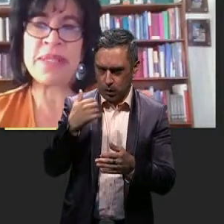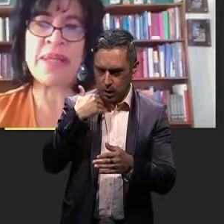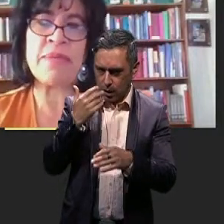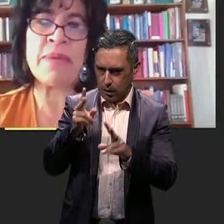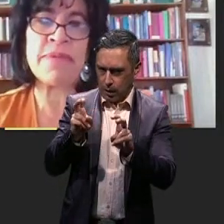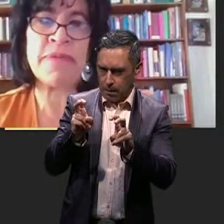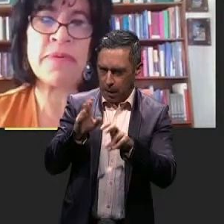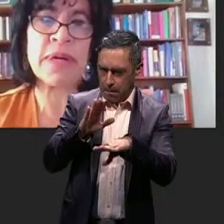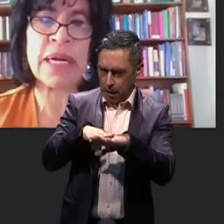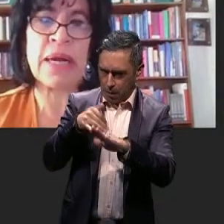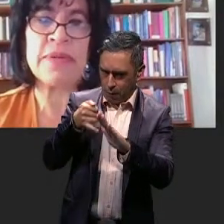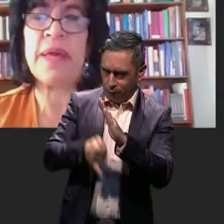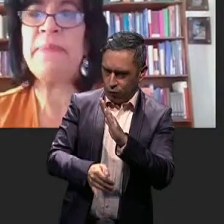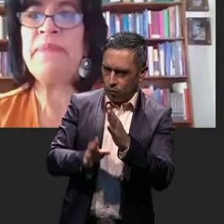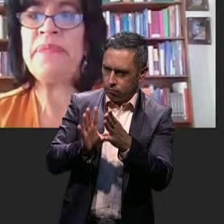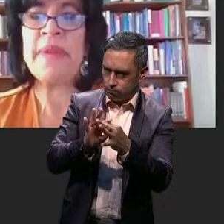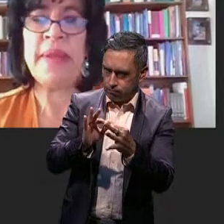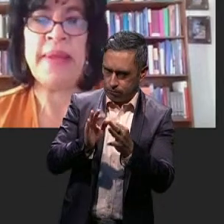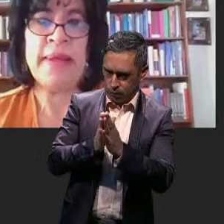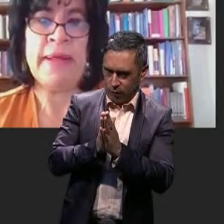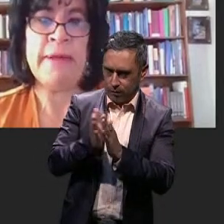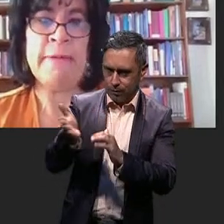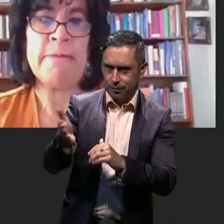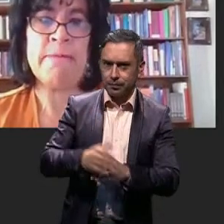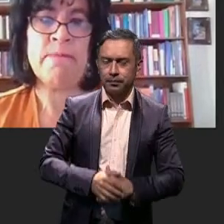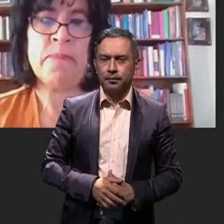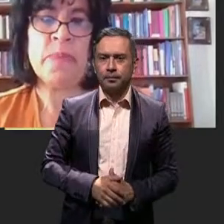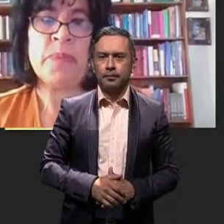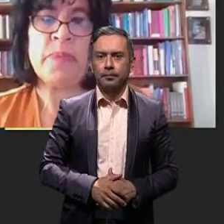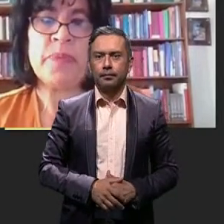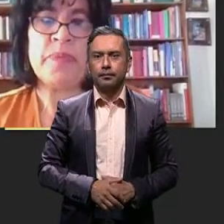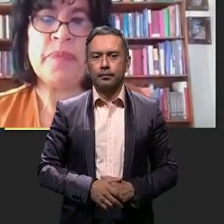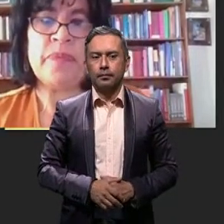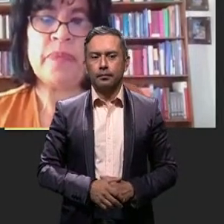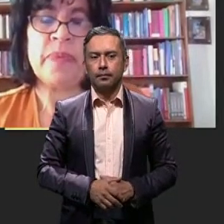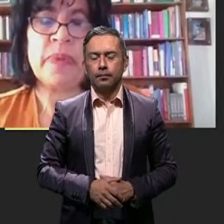Would you like to build on this topic, please?